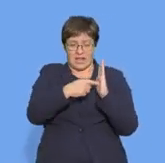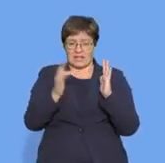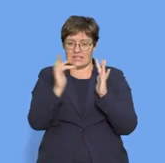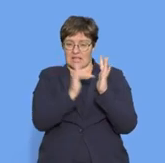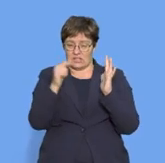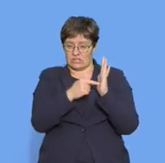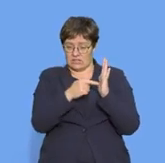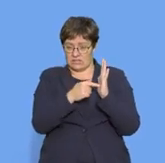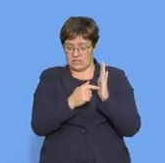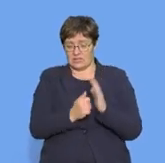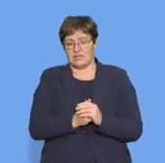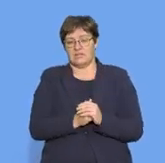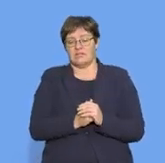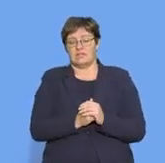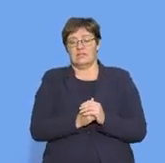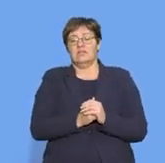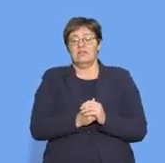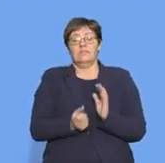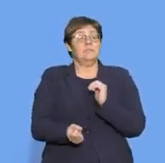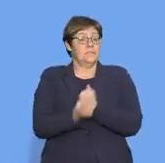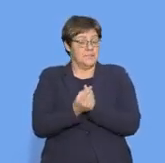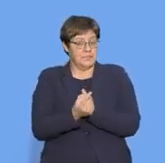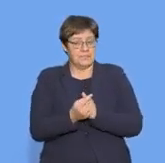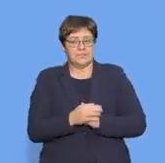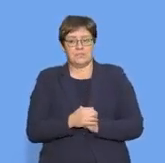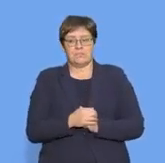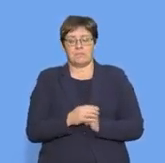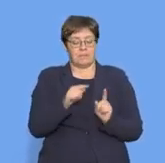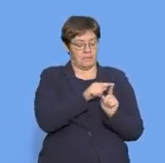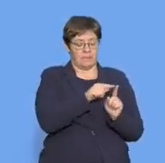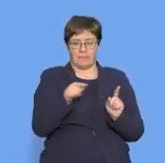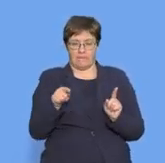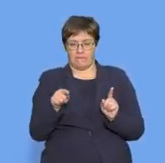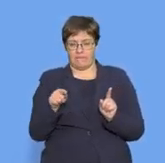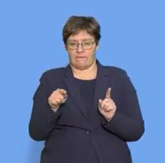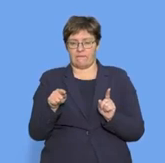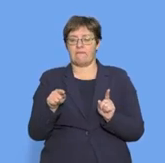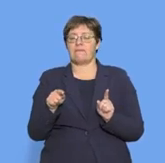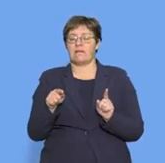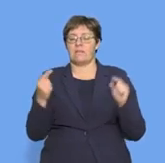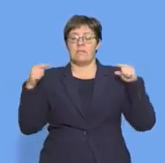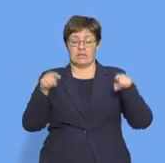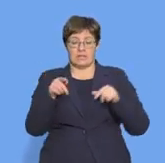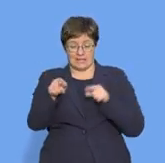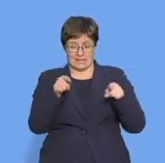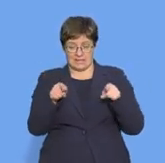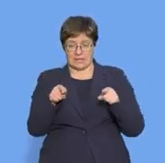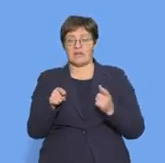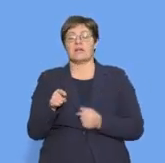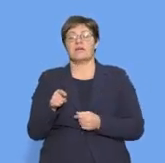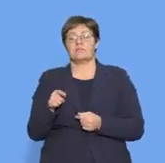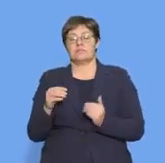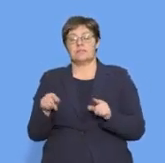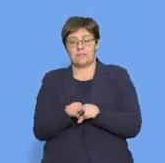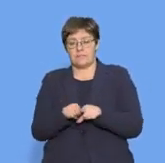this is the tangent. And if that's the case, it tells us that these are perpendicular, then the radius will